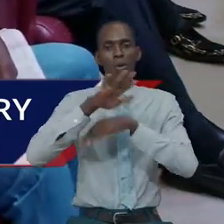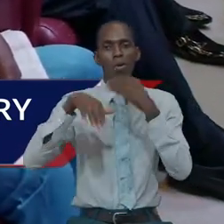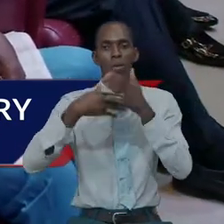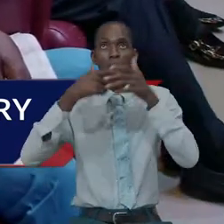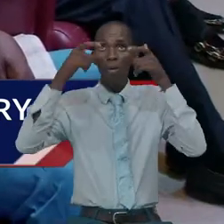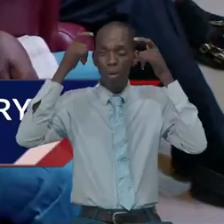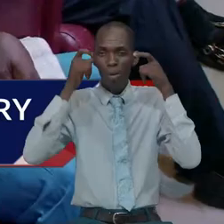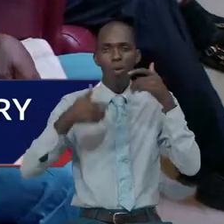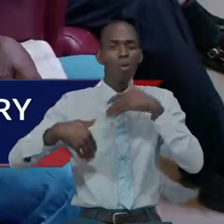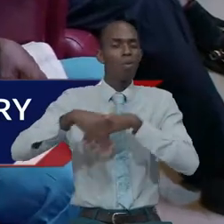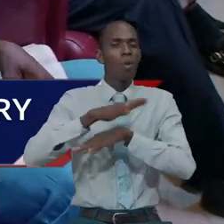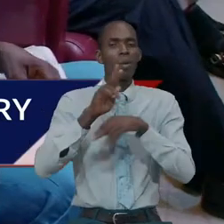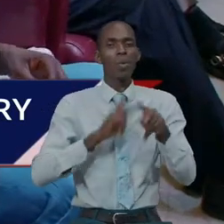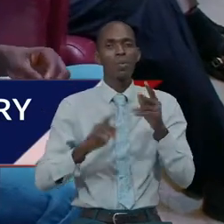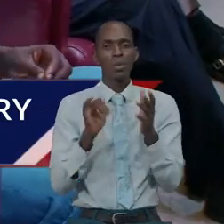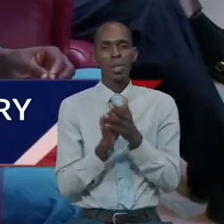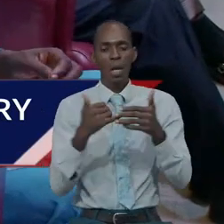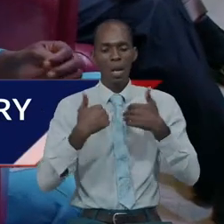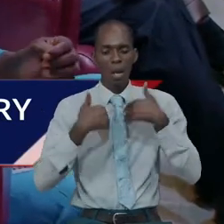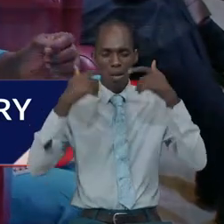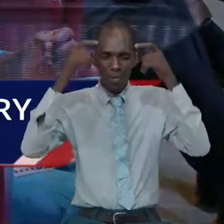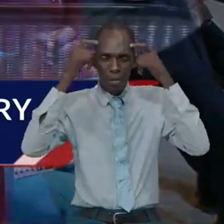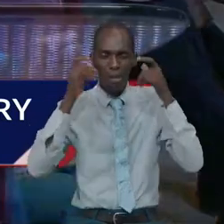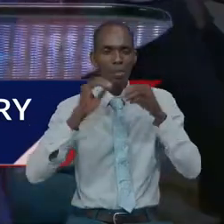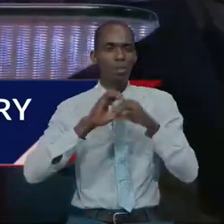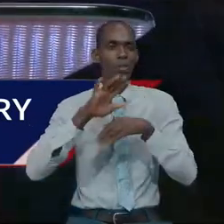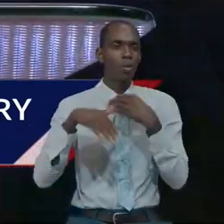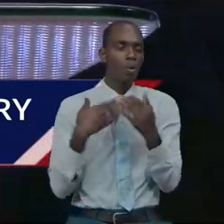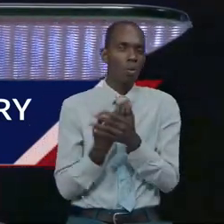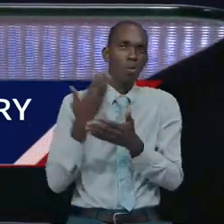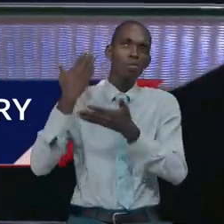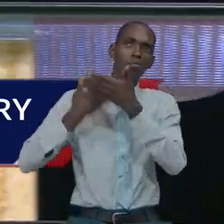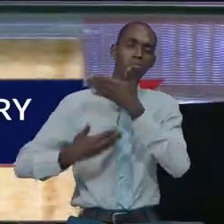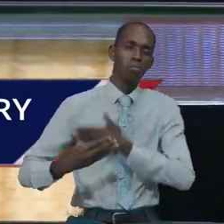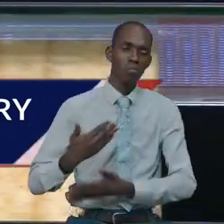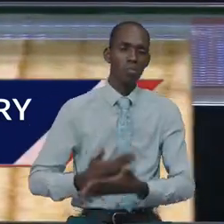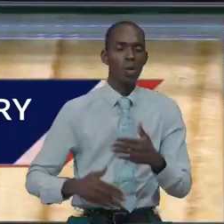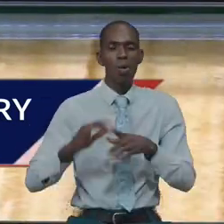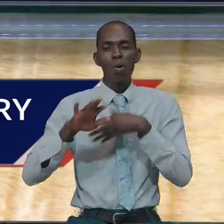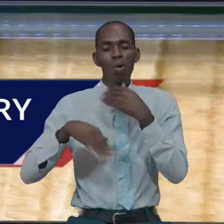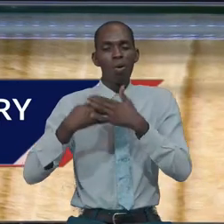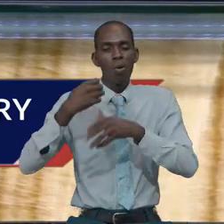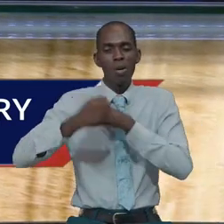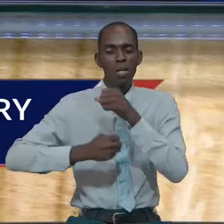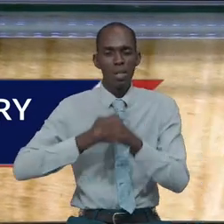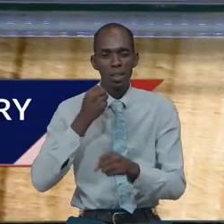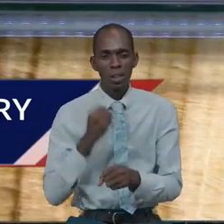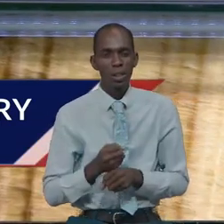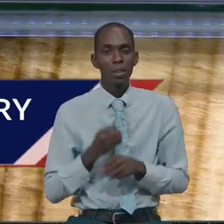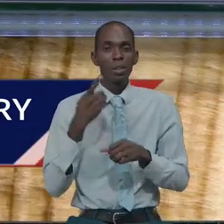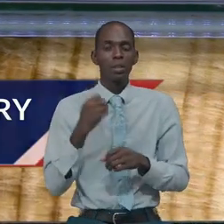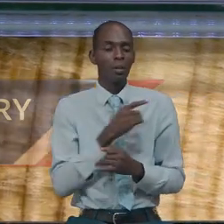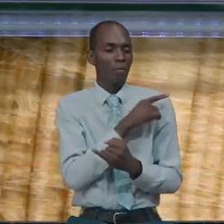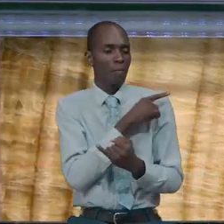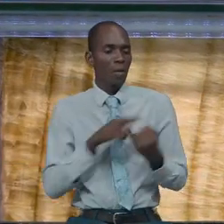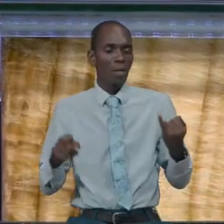any crown, in every generation, in every age. The decreed king, the final king, the heavenly king,